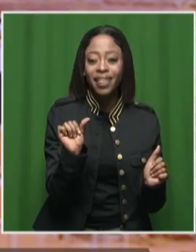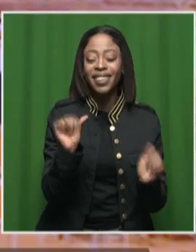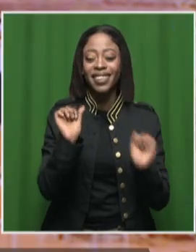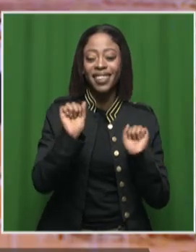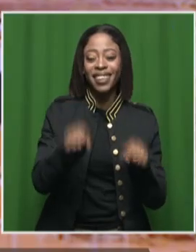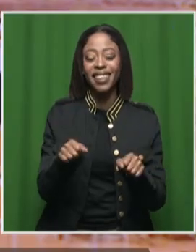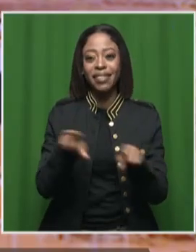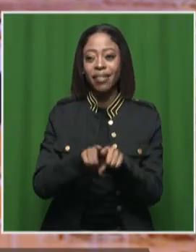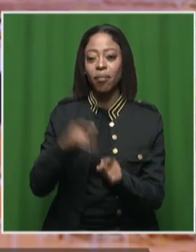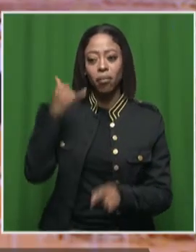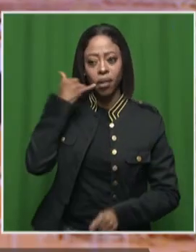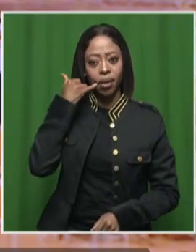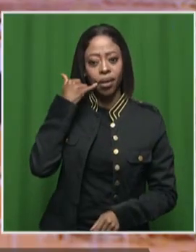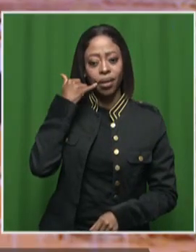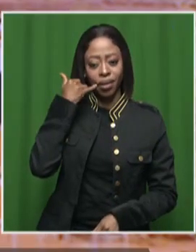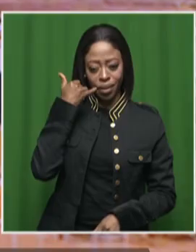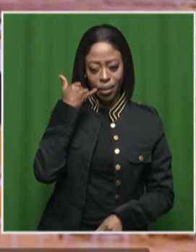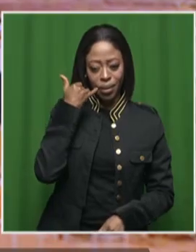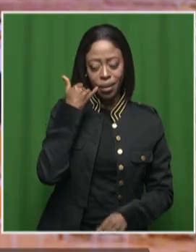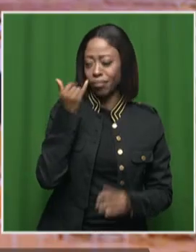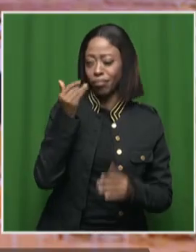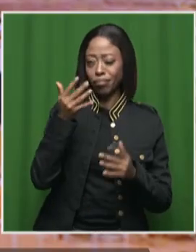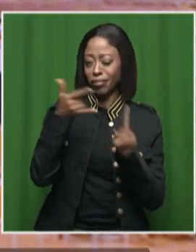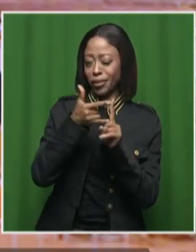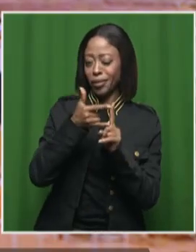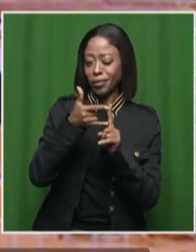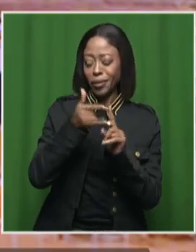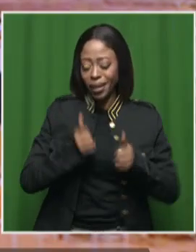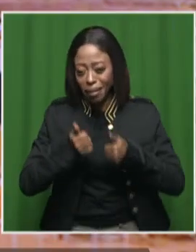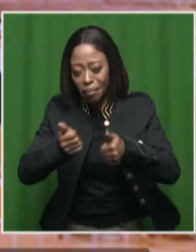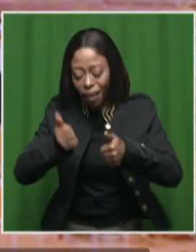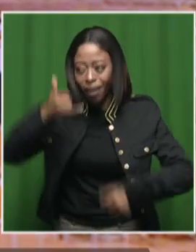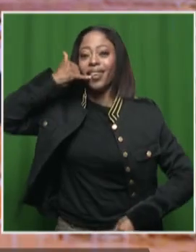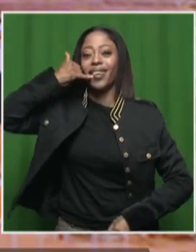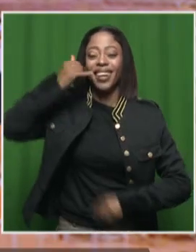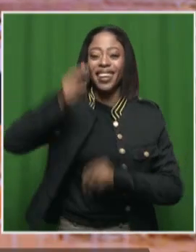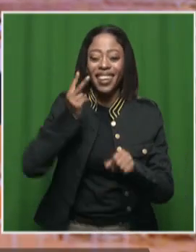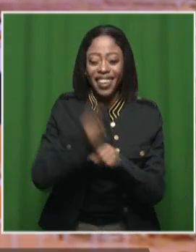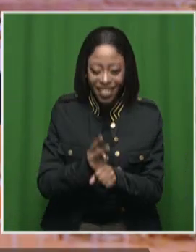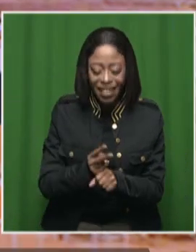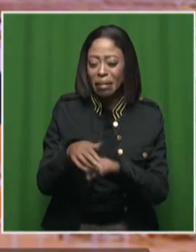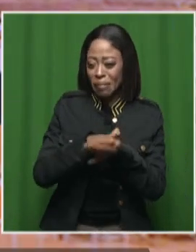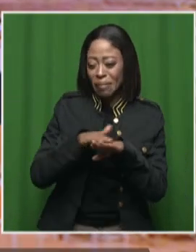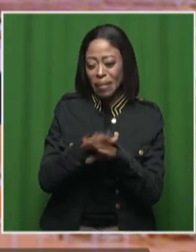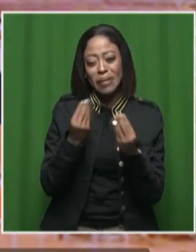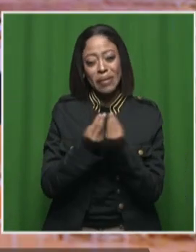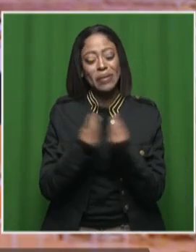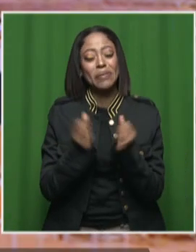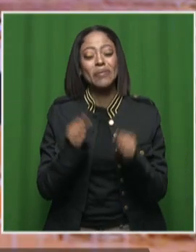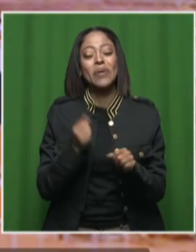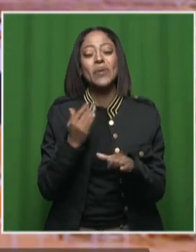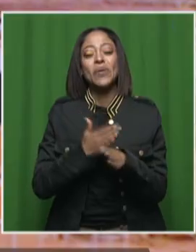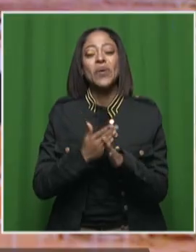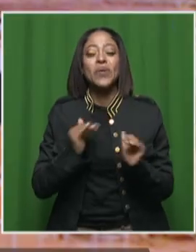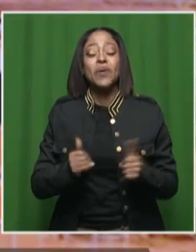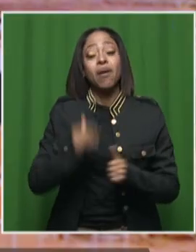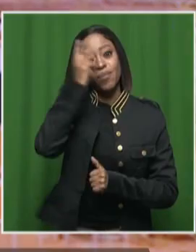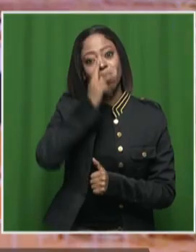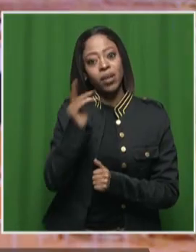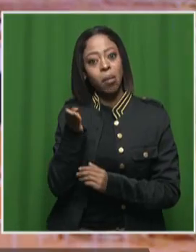a telephonic line. It's always interesting to go back to basics, and it seems to work. Prof, I hope you're